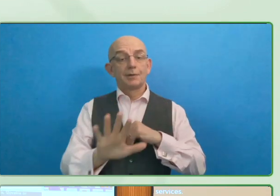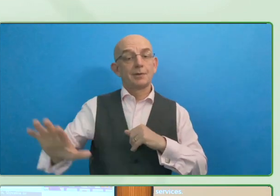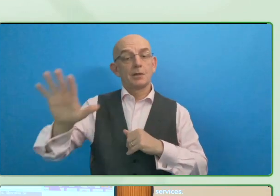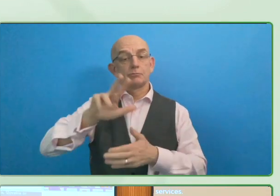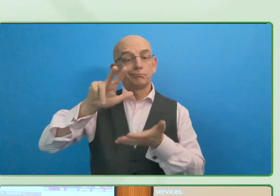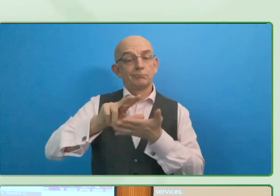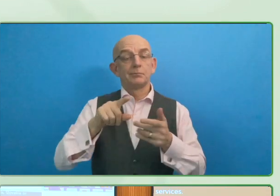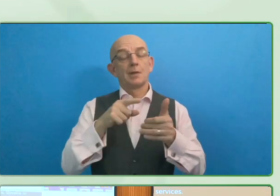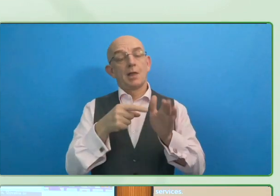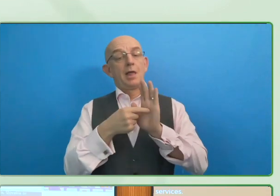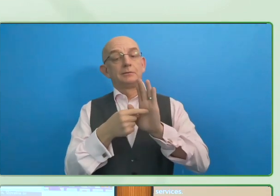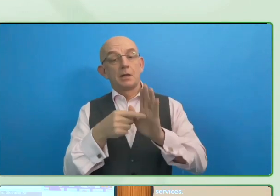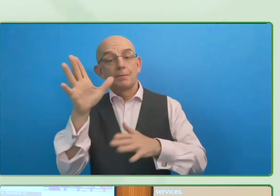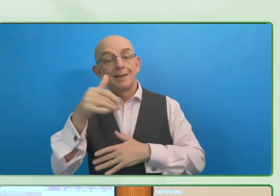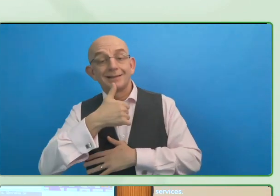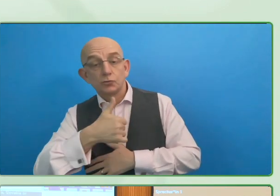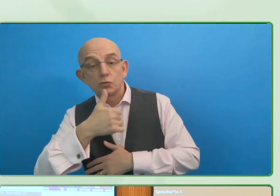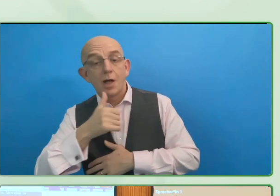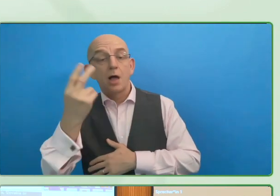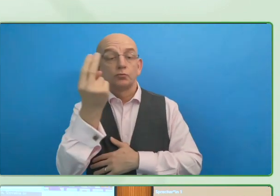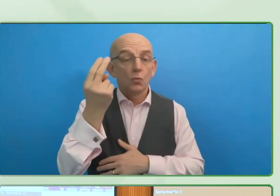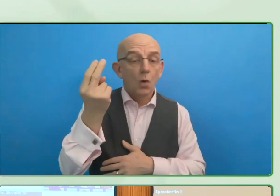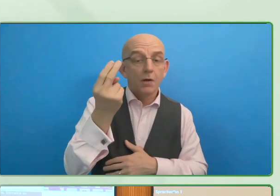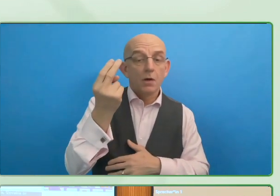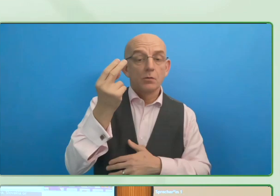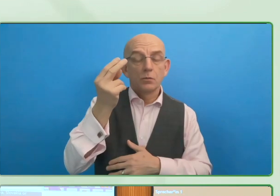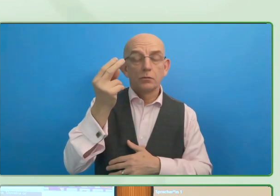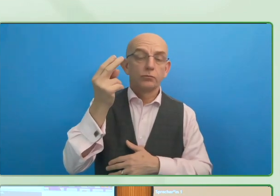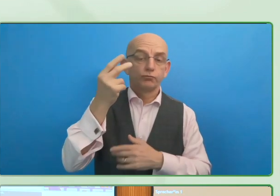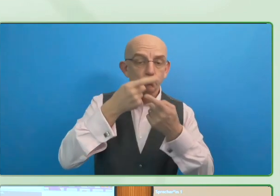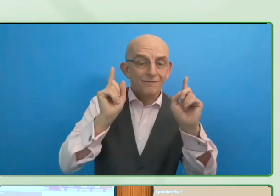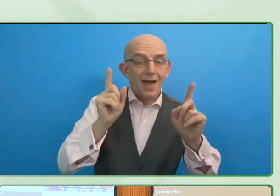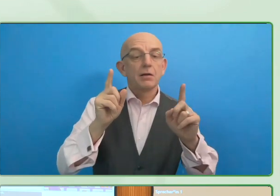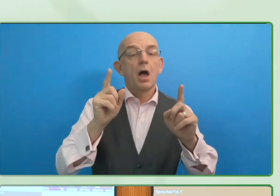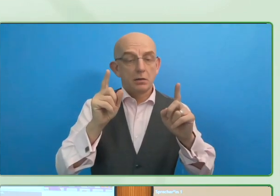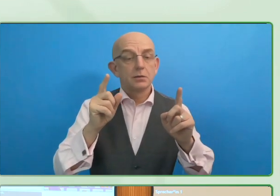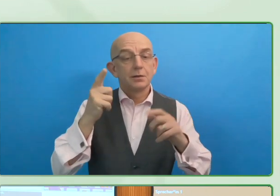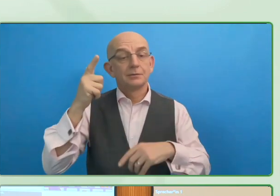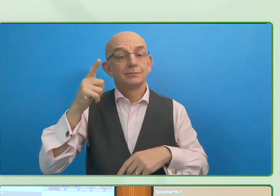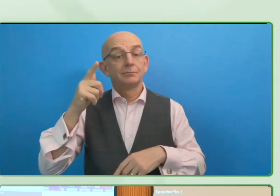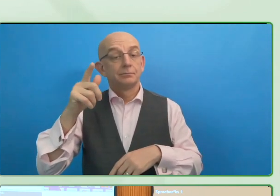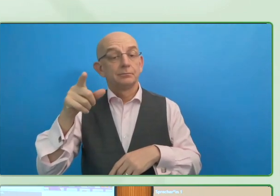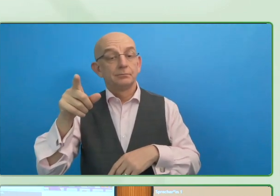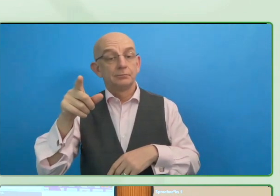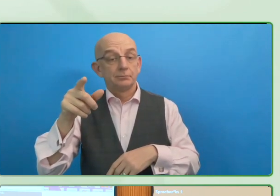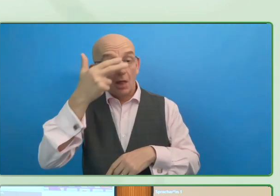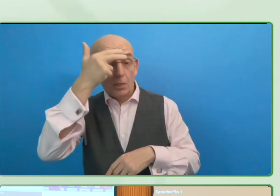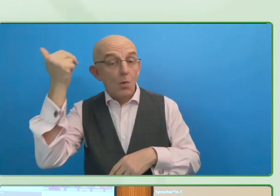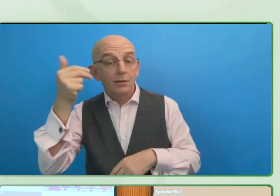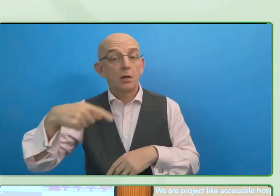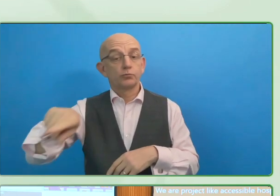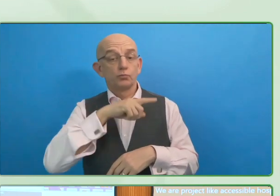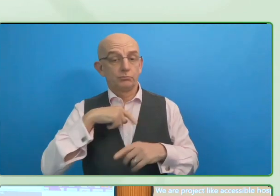hospitals, and where we would like to go further is, of course, more countries, but also the solutions like connection to